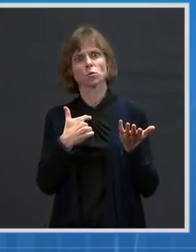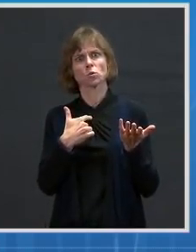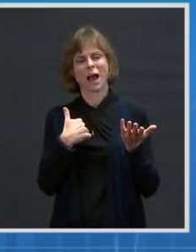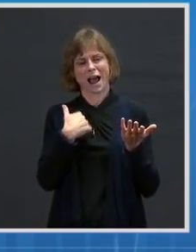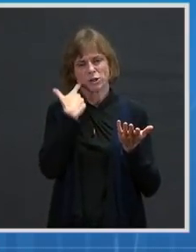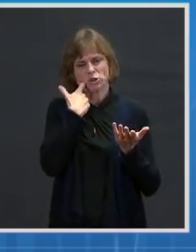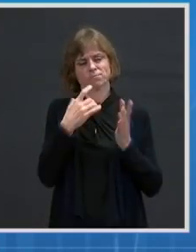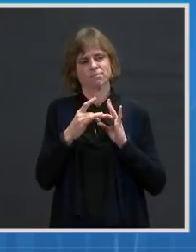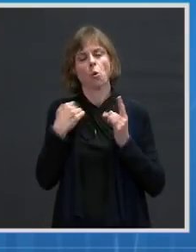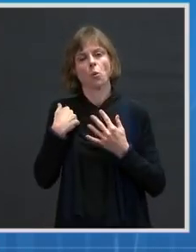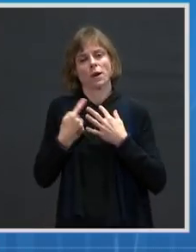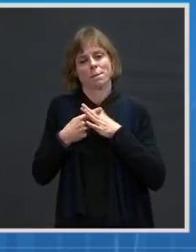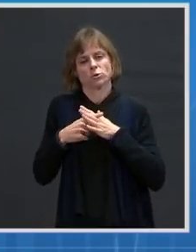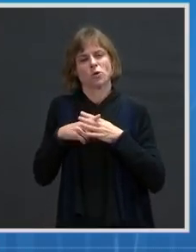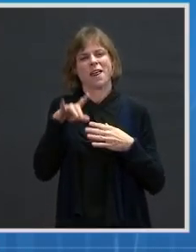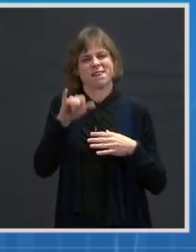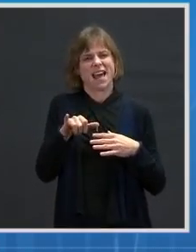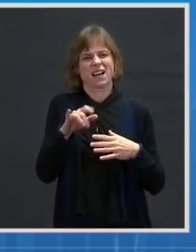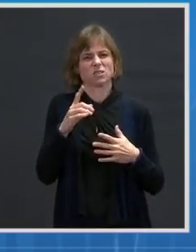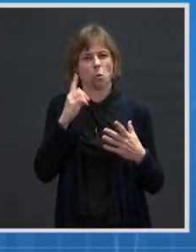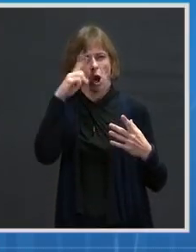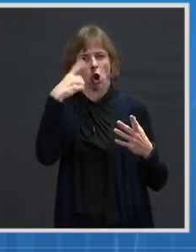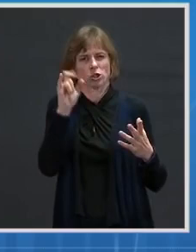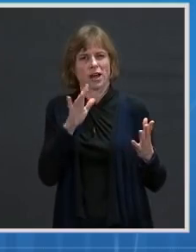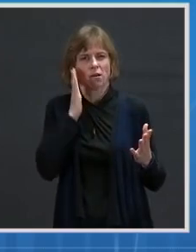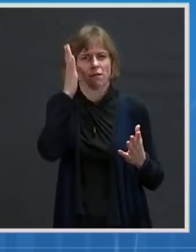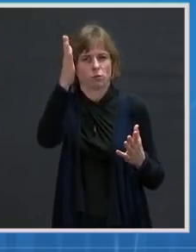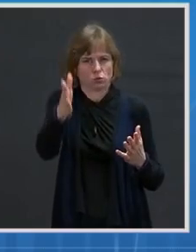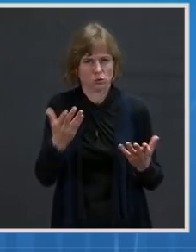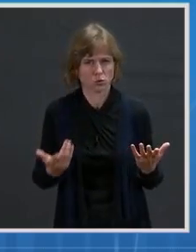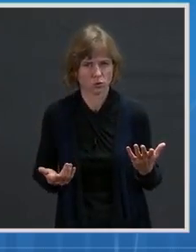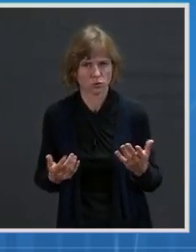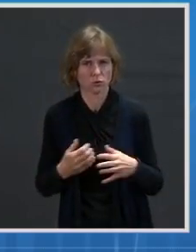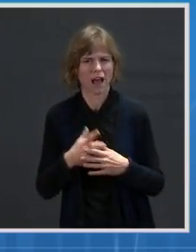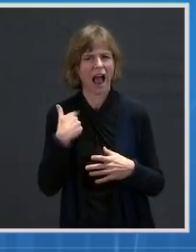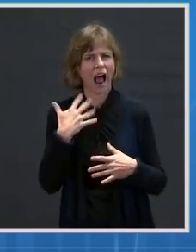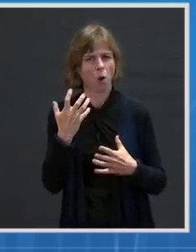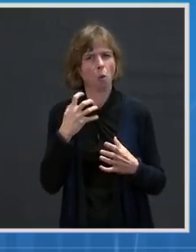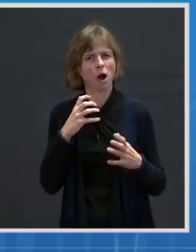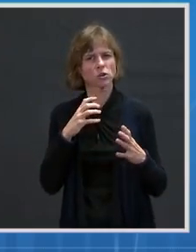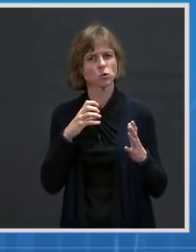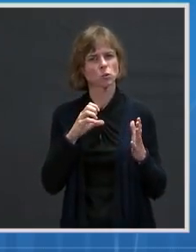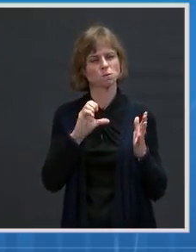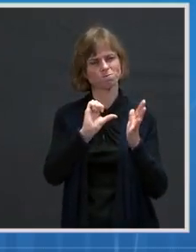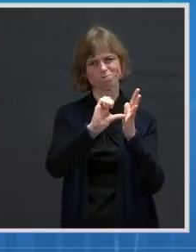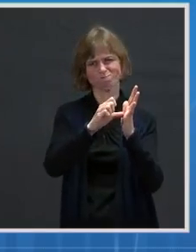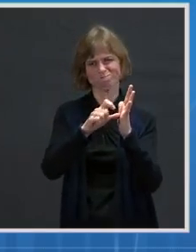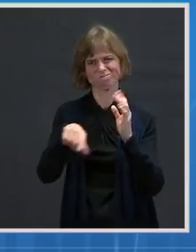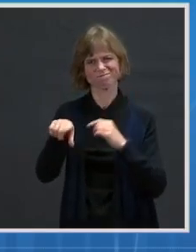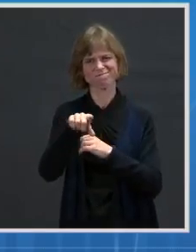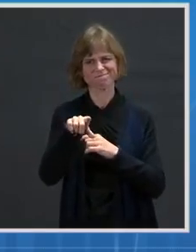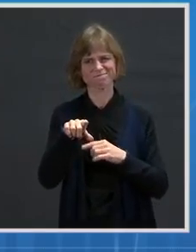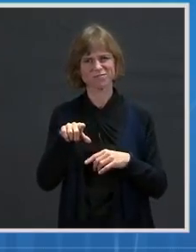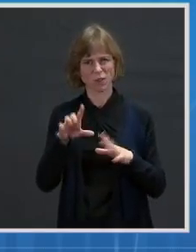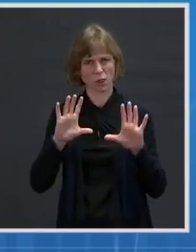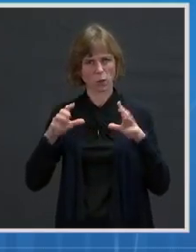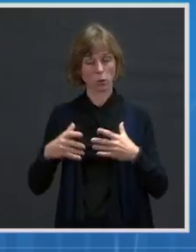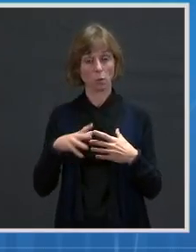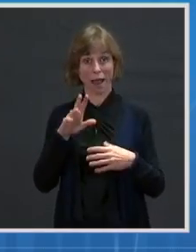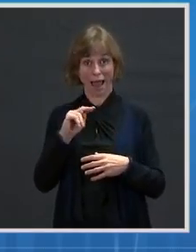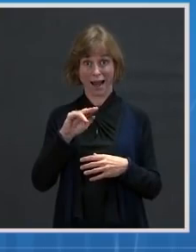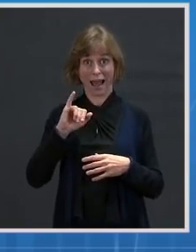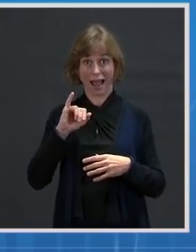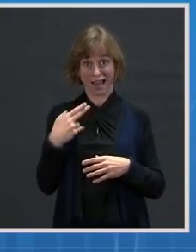the direction of the future. I want to point out to the group that the NIH in April